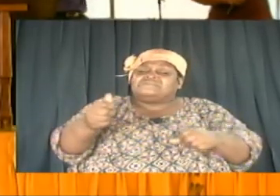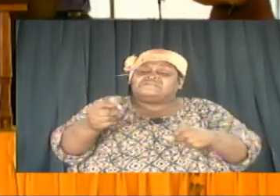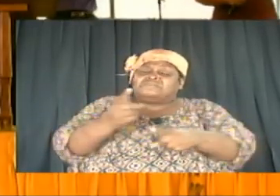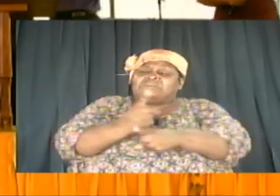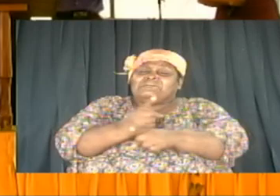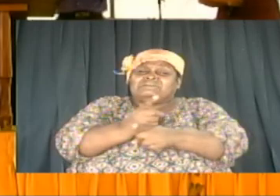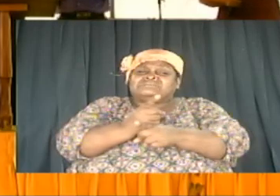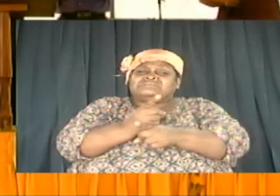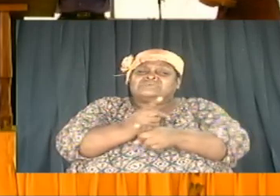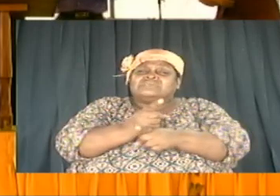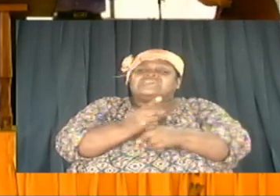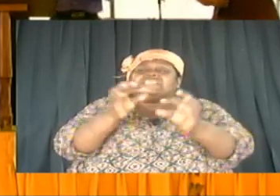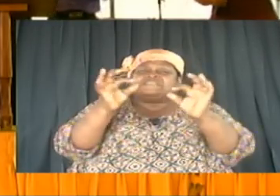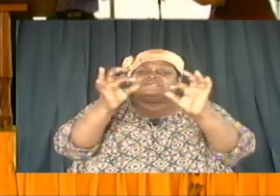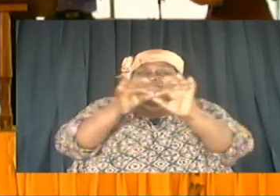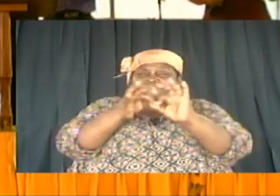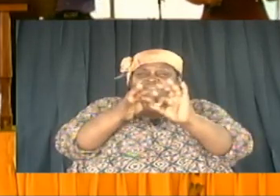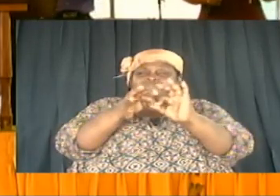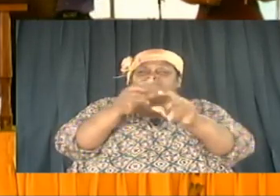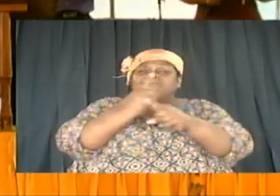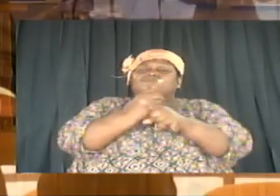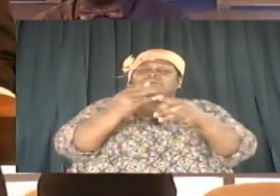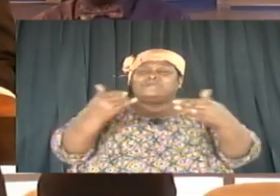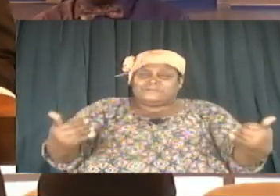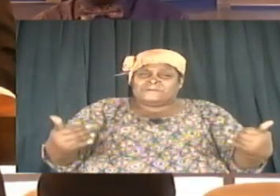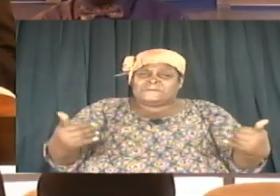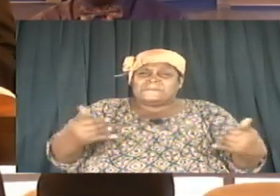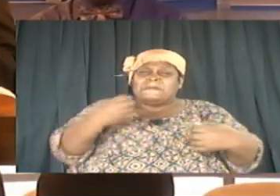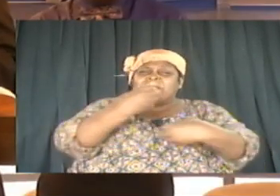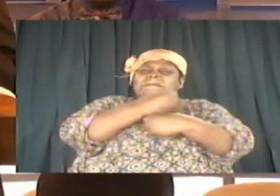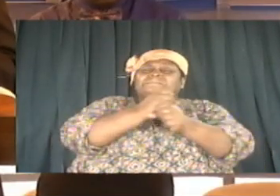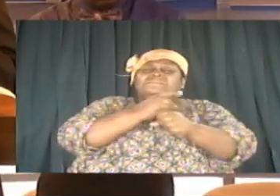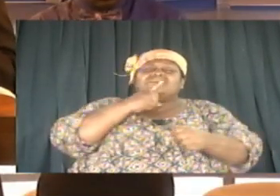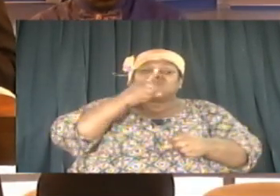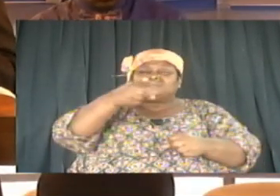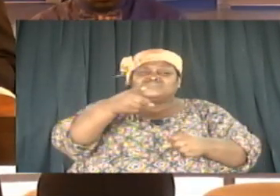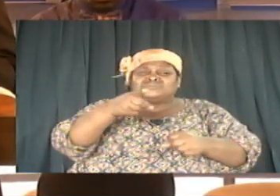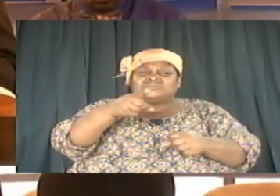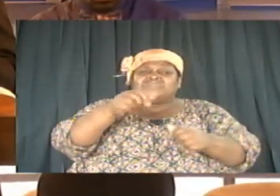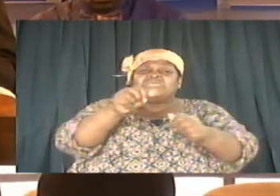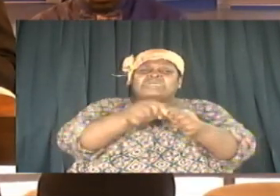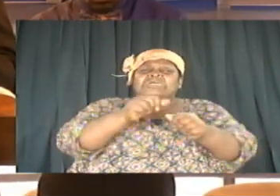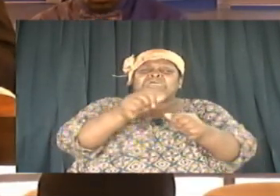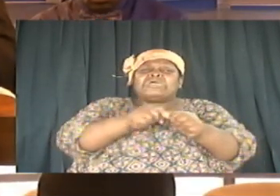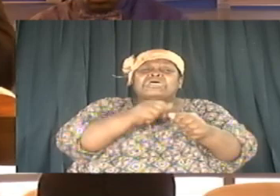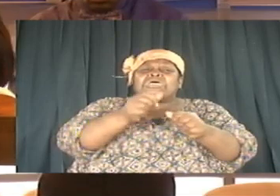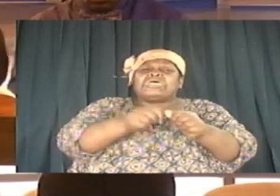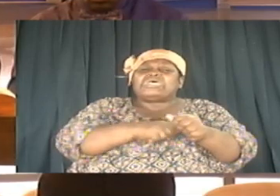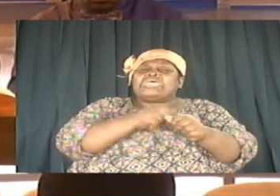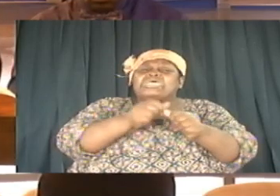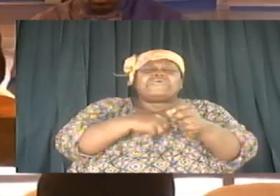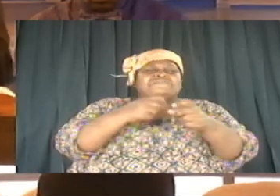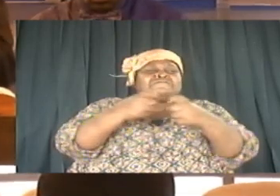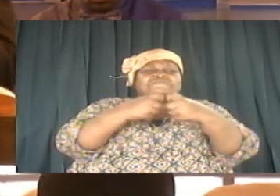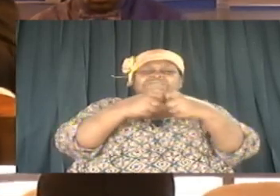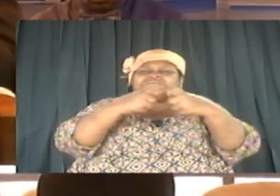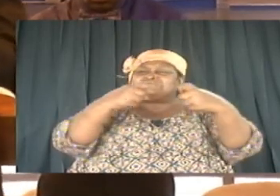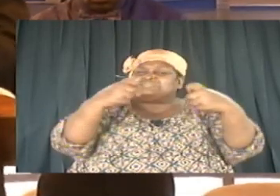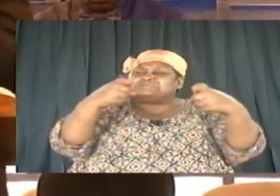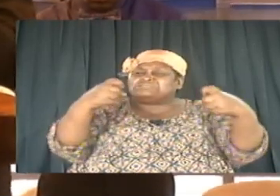it is fitting right now that we make sure that every spot, every